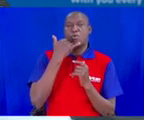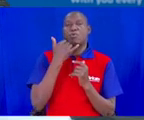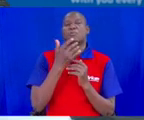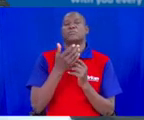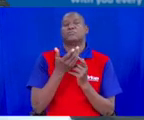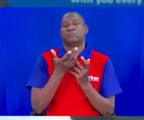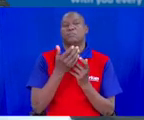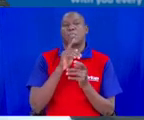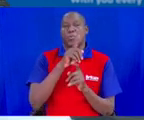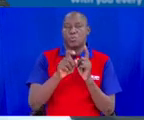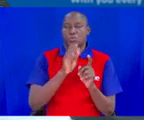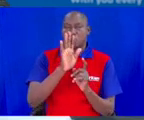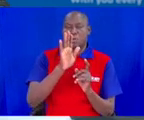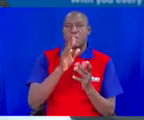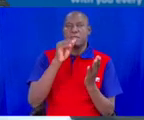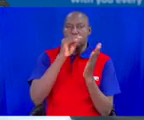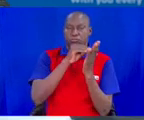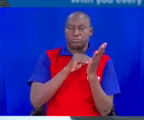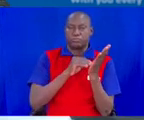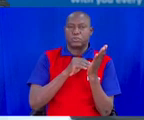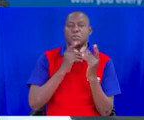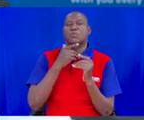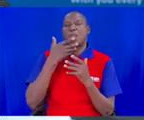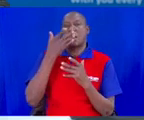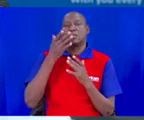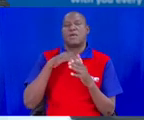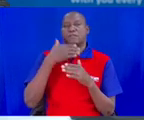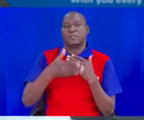answer towards the end.